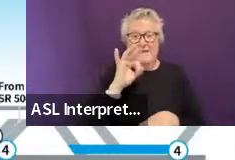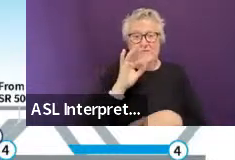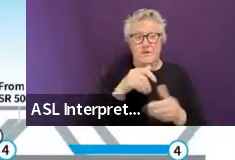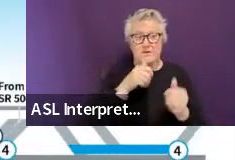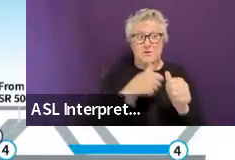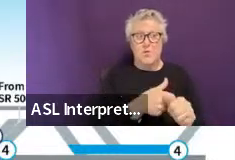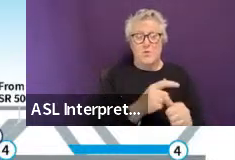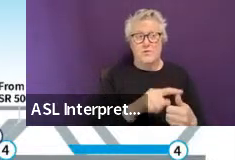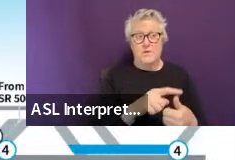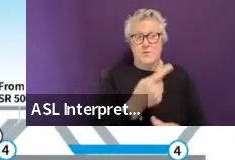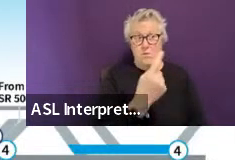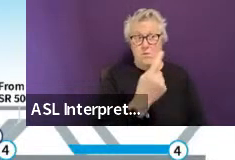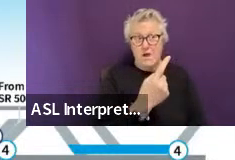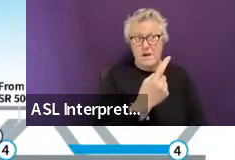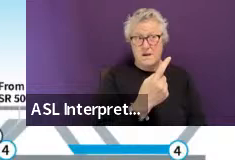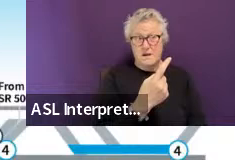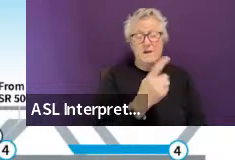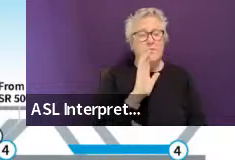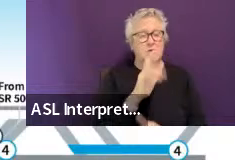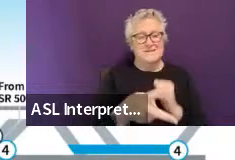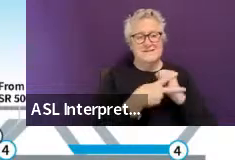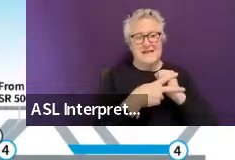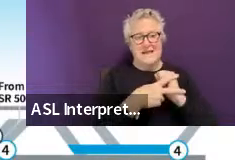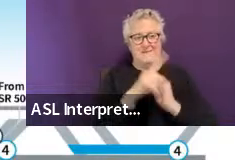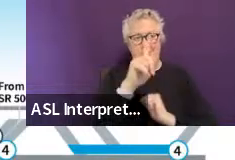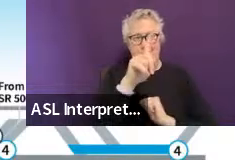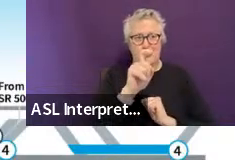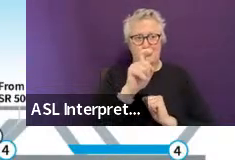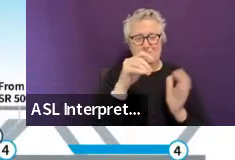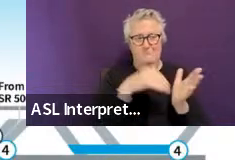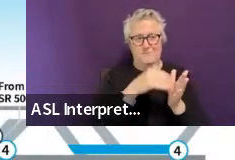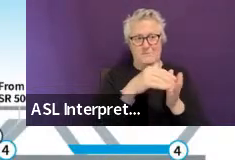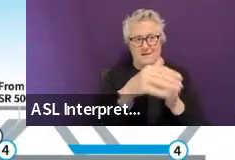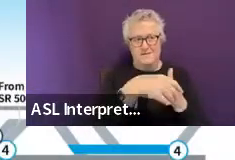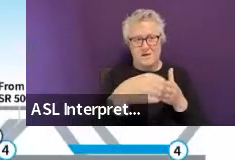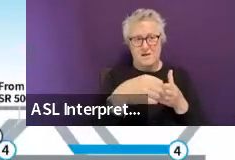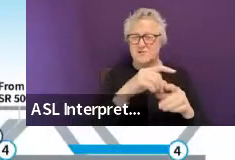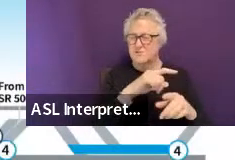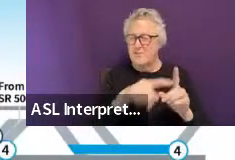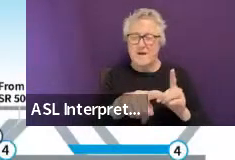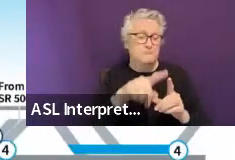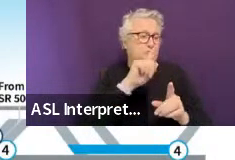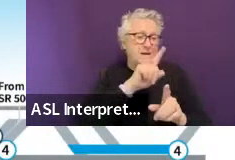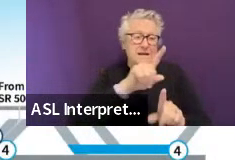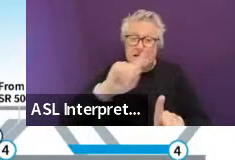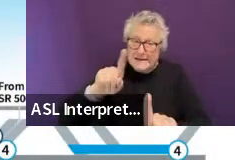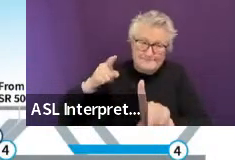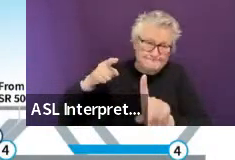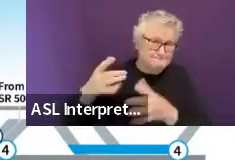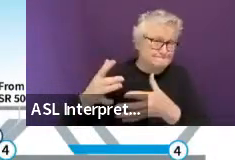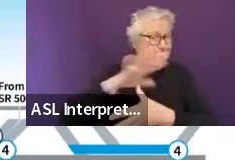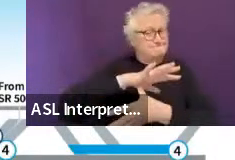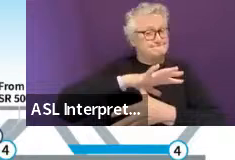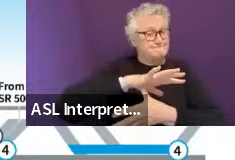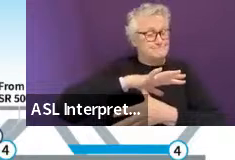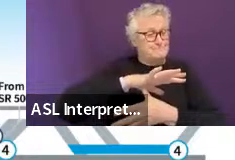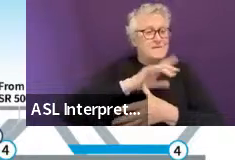I need to see safety data, because that was what we were selling ox lanes on